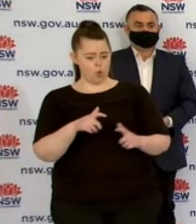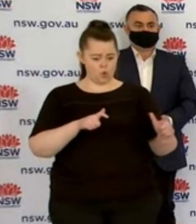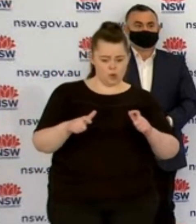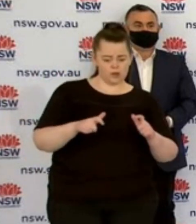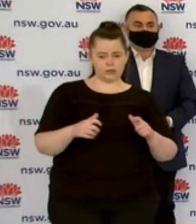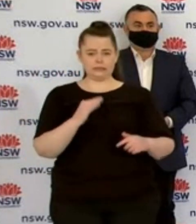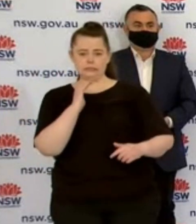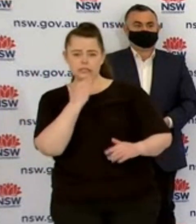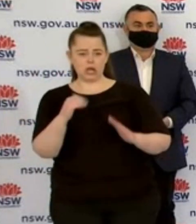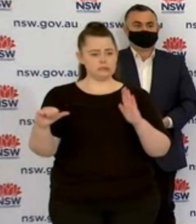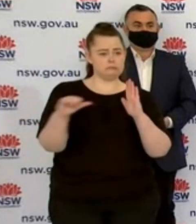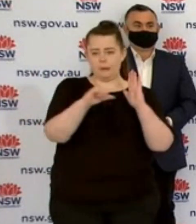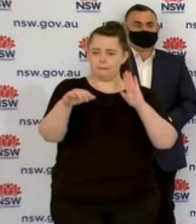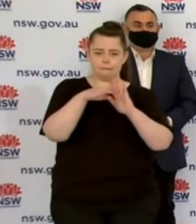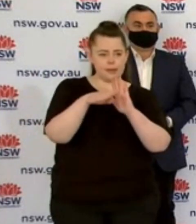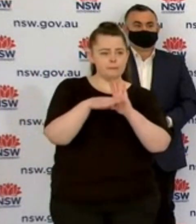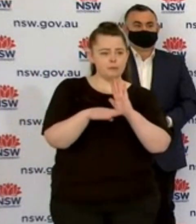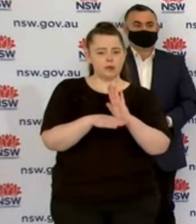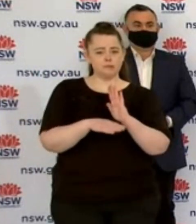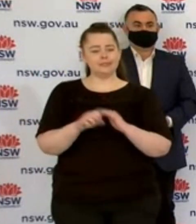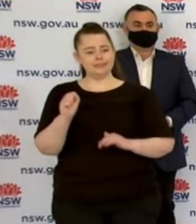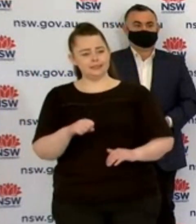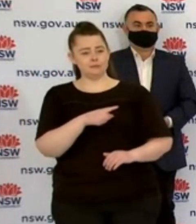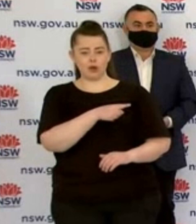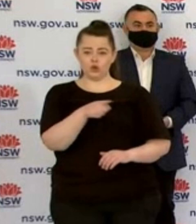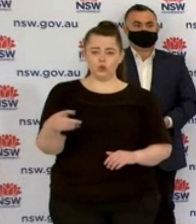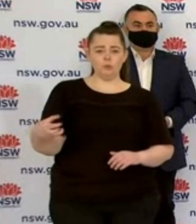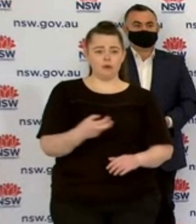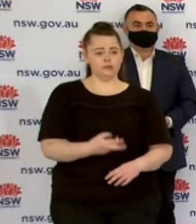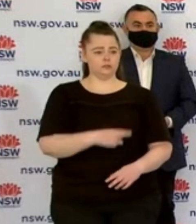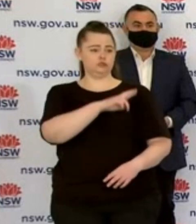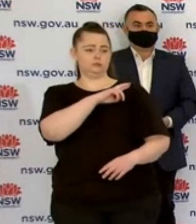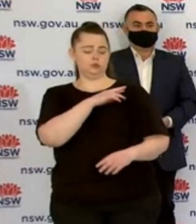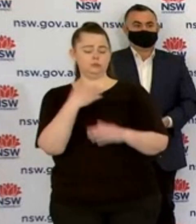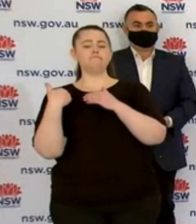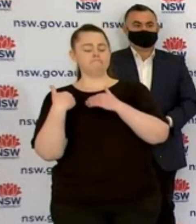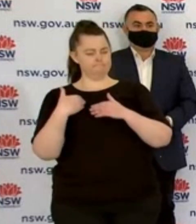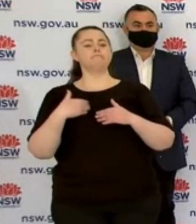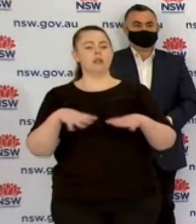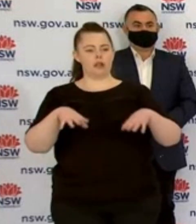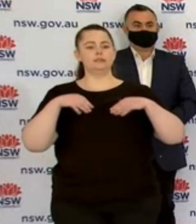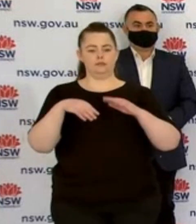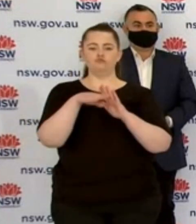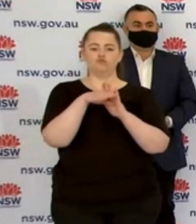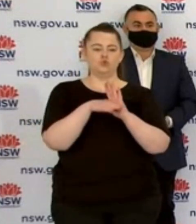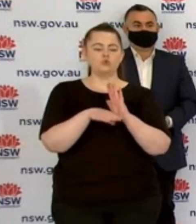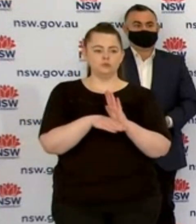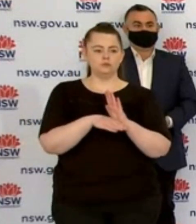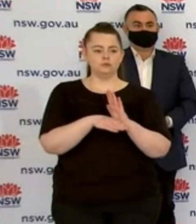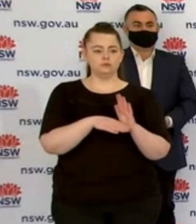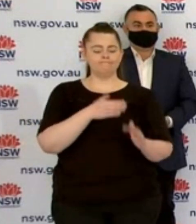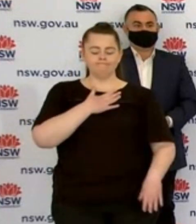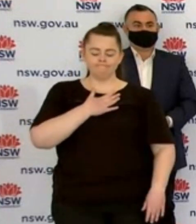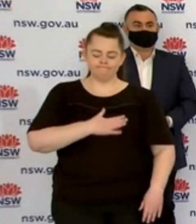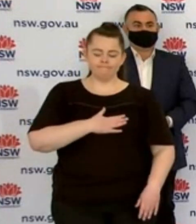everyone needs to have a great sense of responsibility to follow the rules. I understand how hard it is